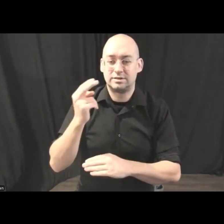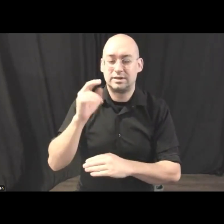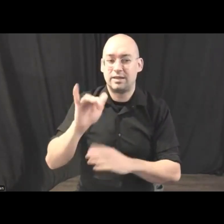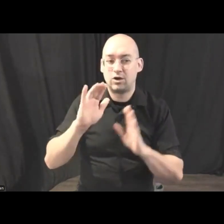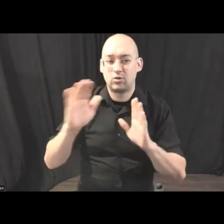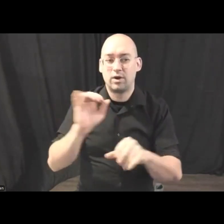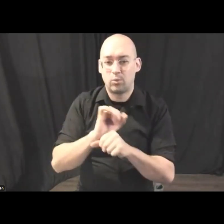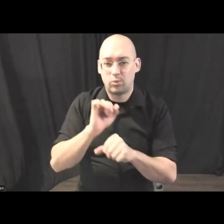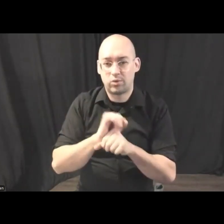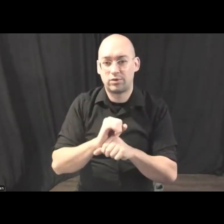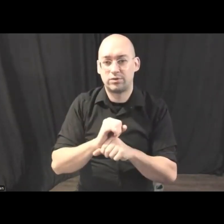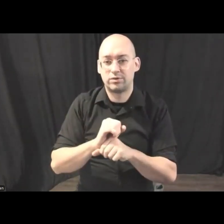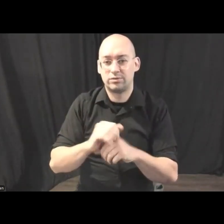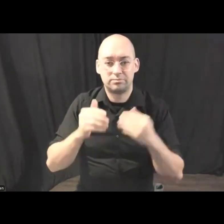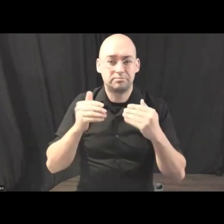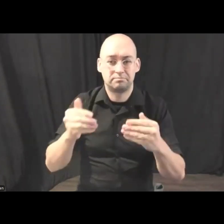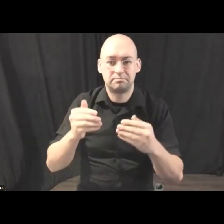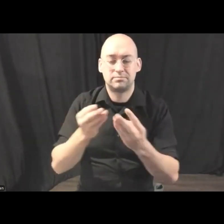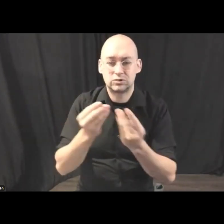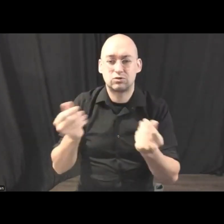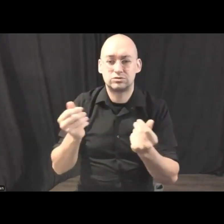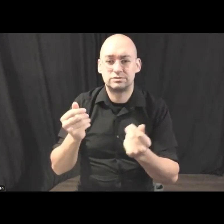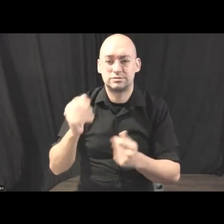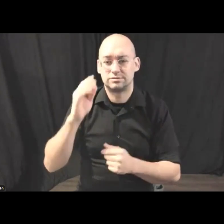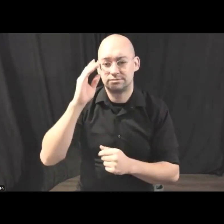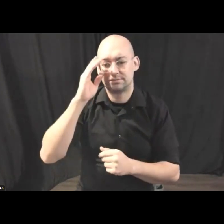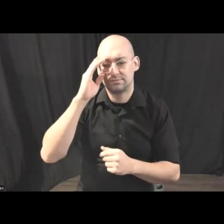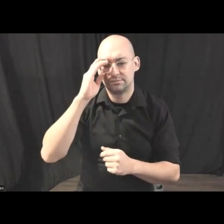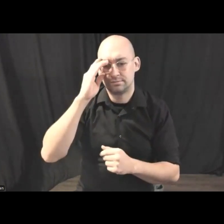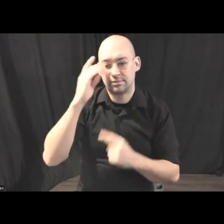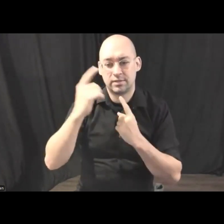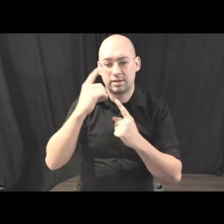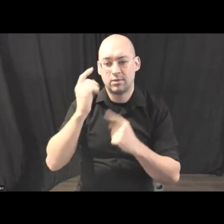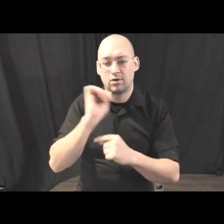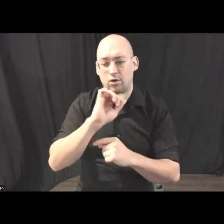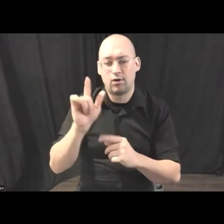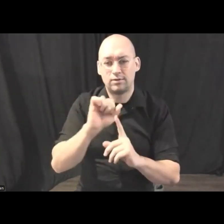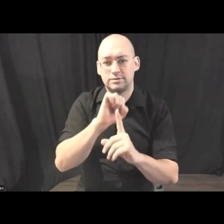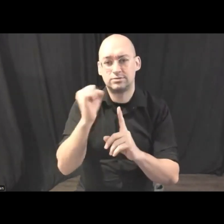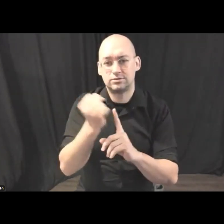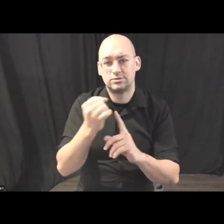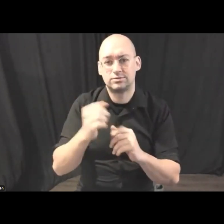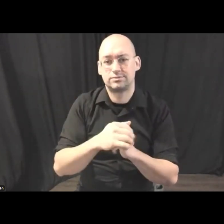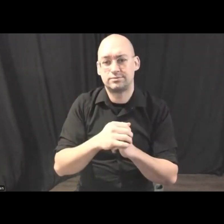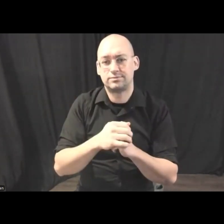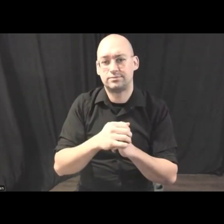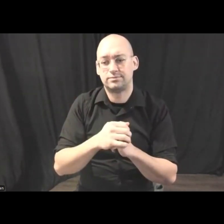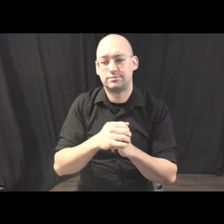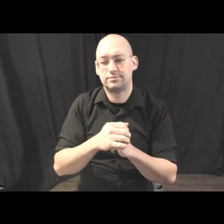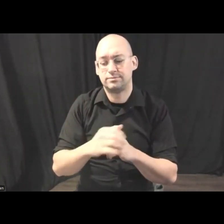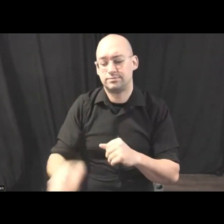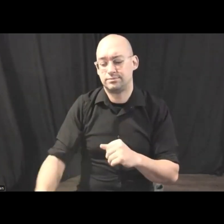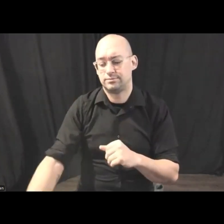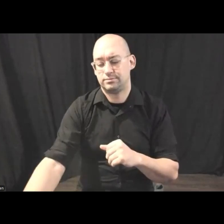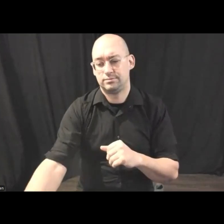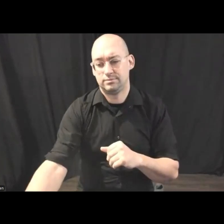put forward here in solutions that we need to be thinking about in all scenarios, and really embedding this in kind of like the how we do business, no matter what the